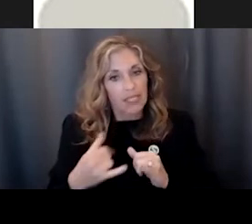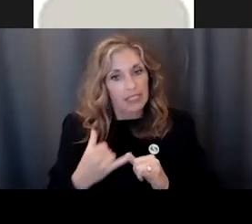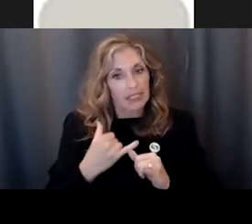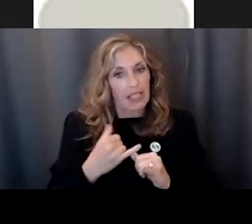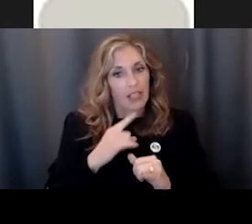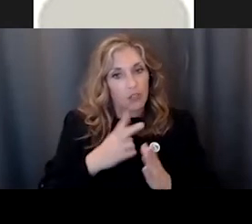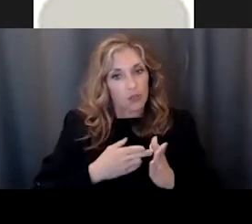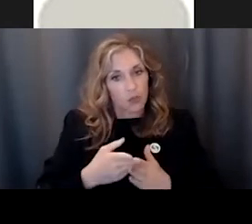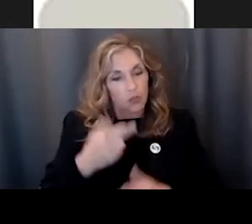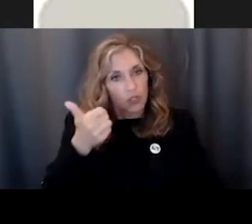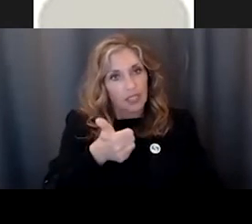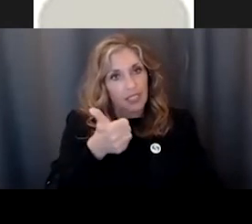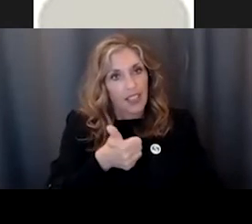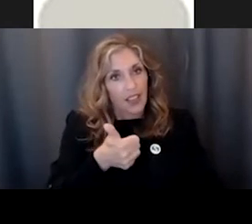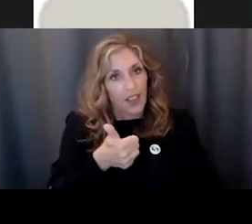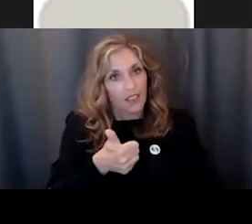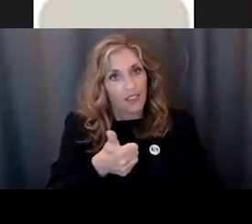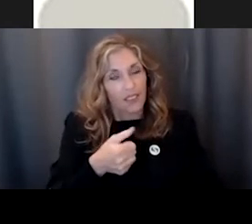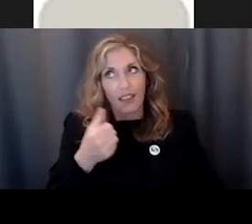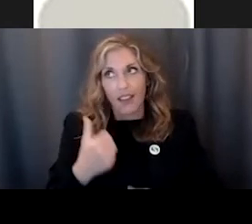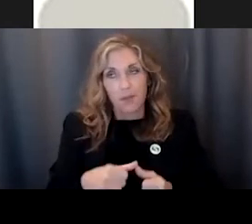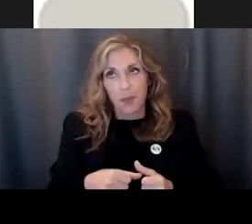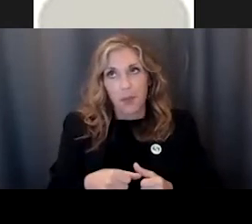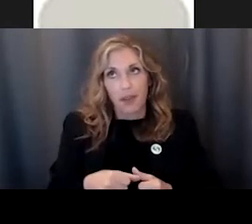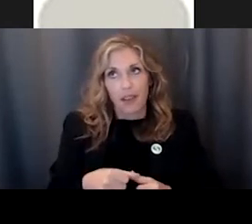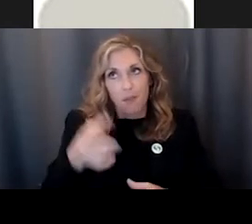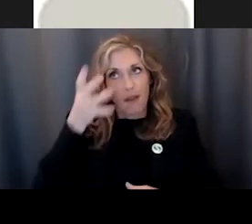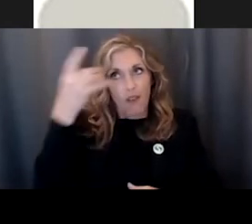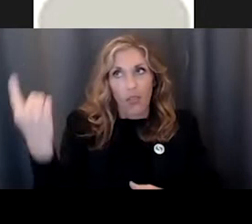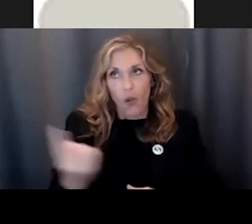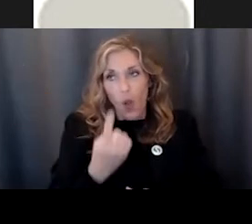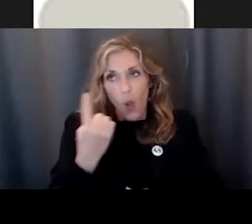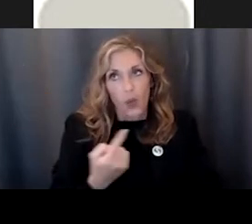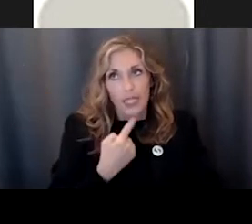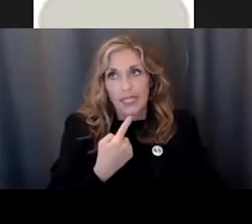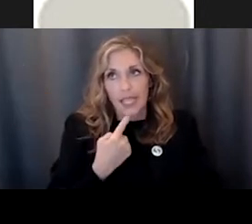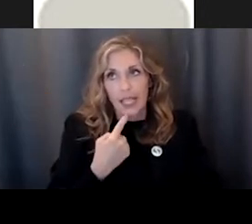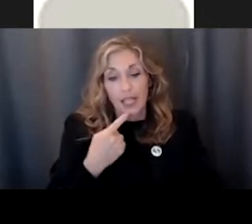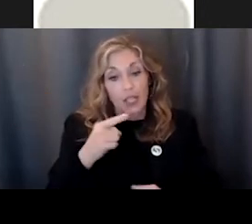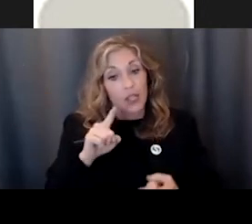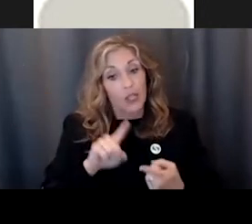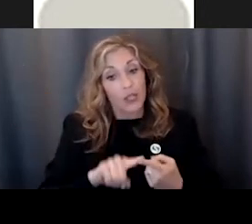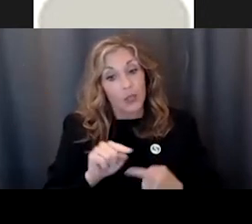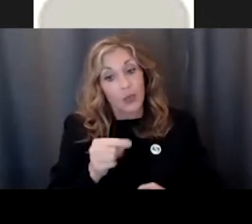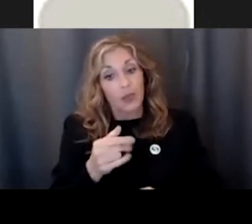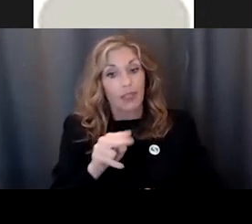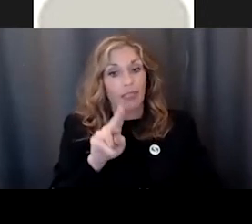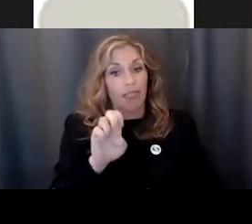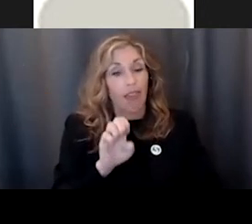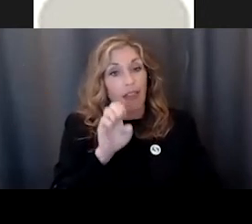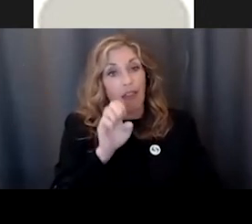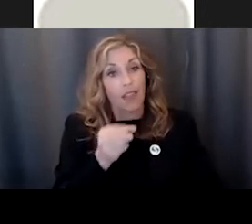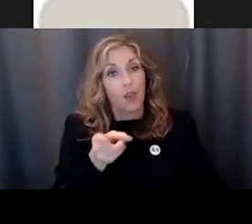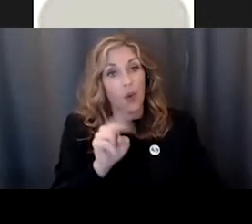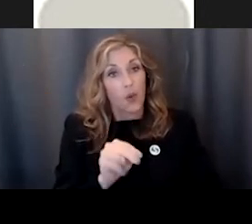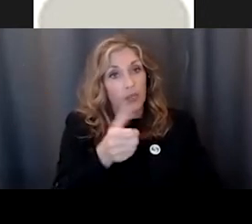because my father always used to say, to thine own self be true, from Hamlet. And